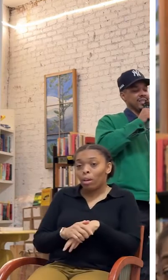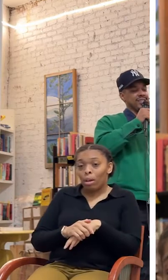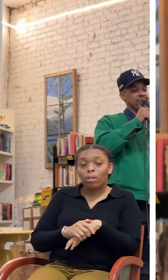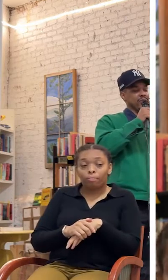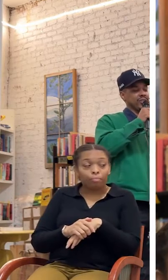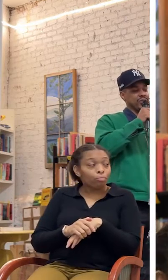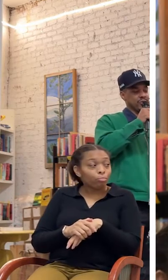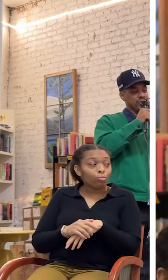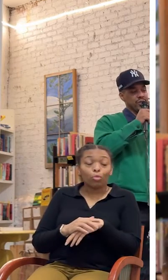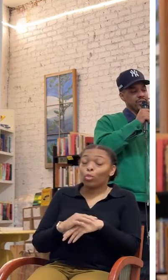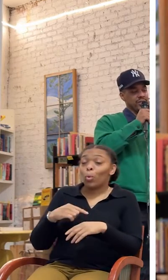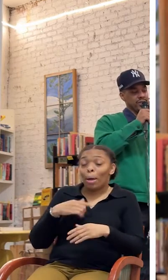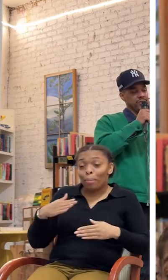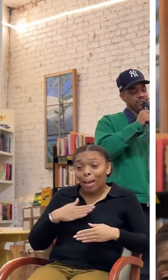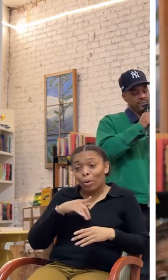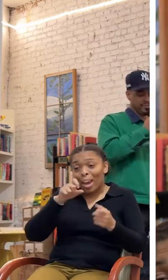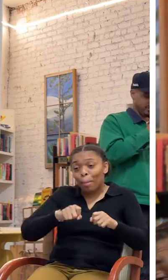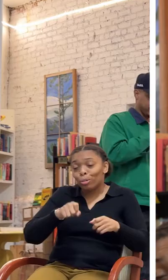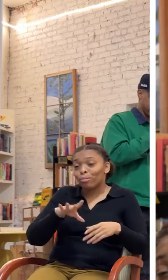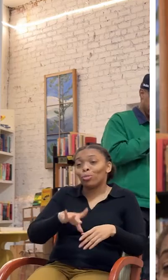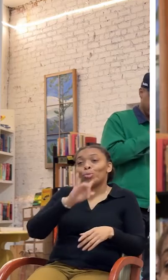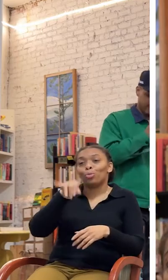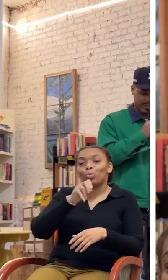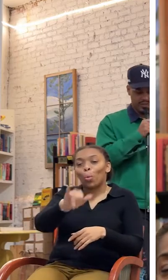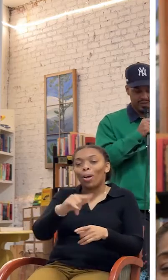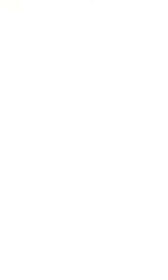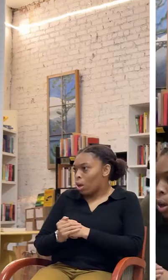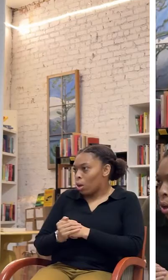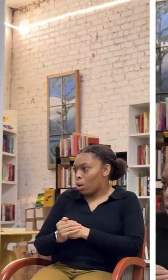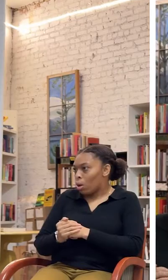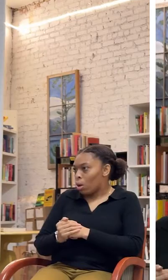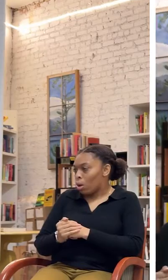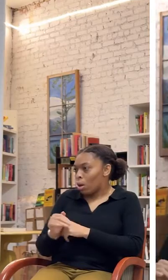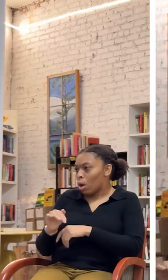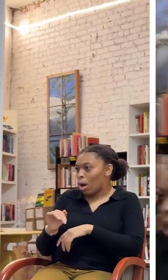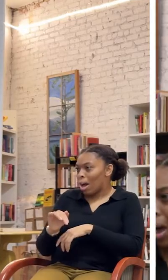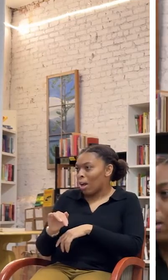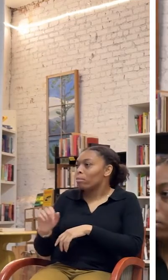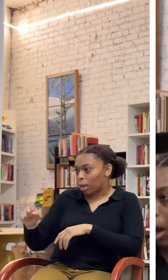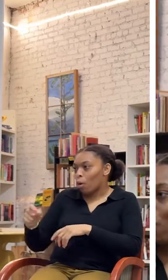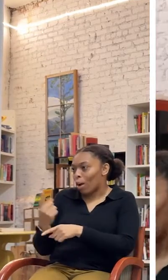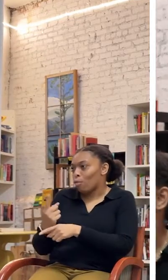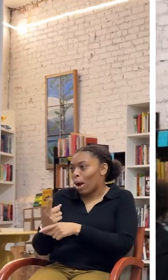glad that you're learning to choose joy for yourself. So I told him to go last.